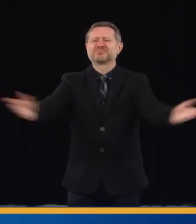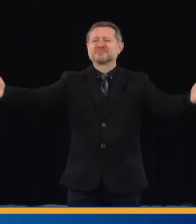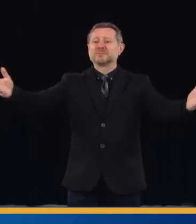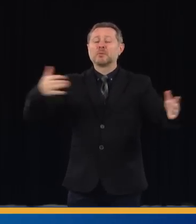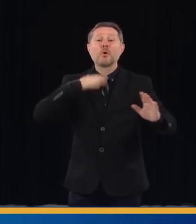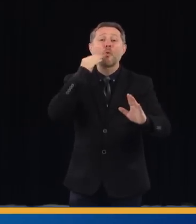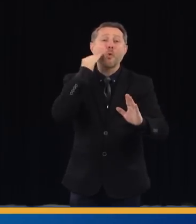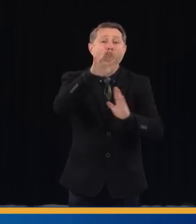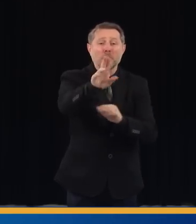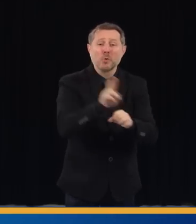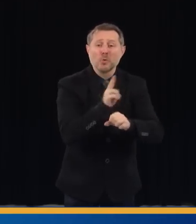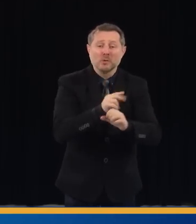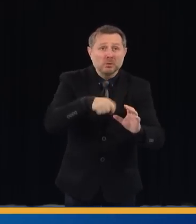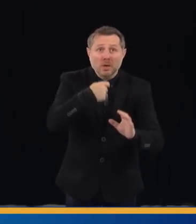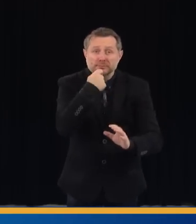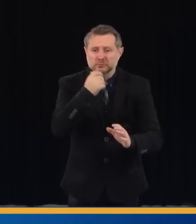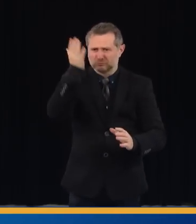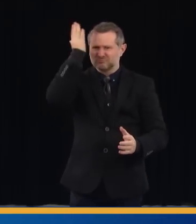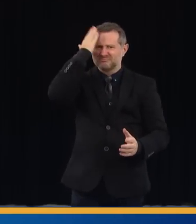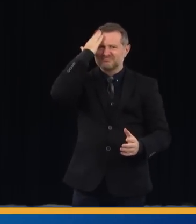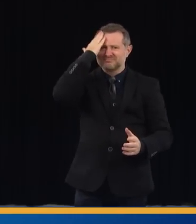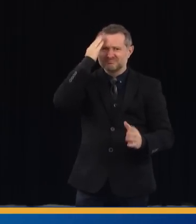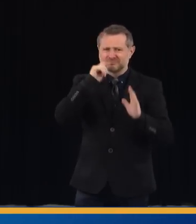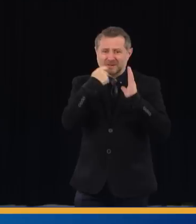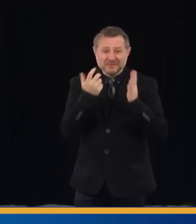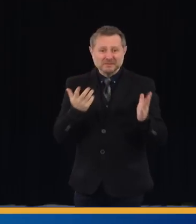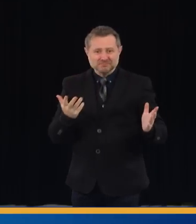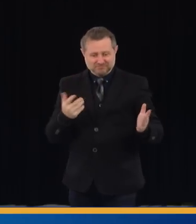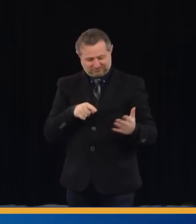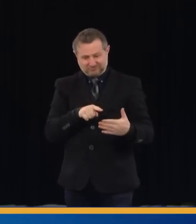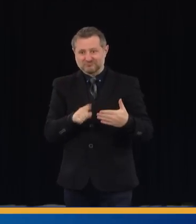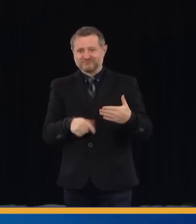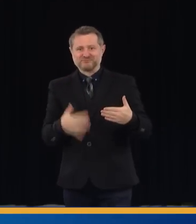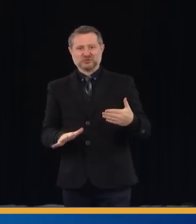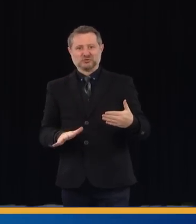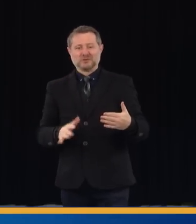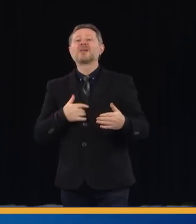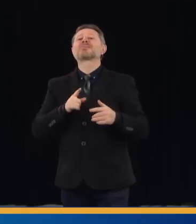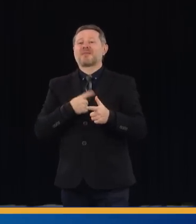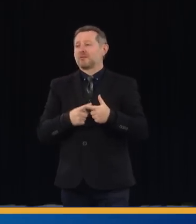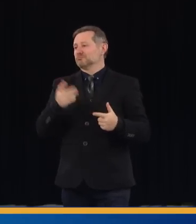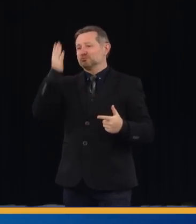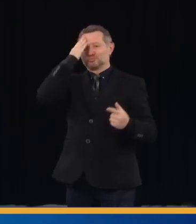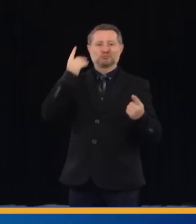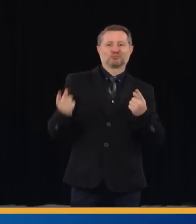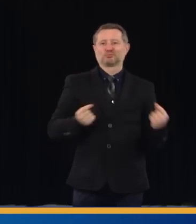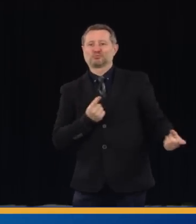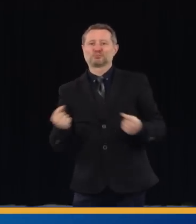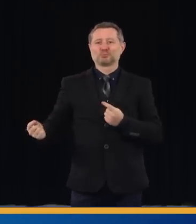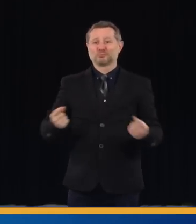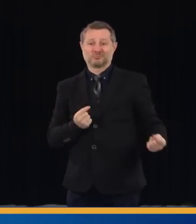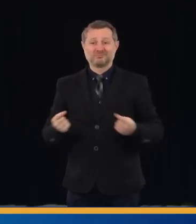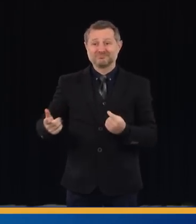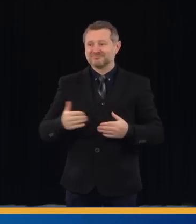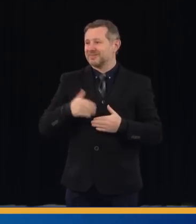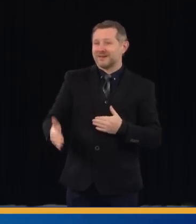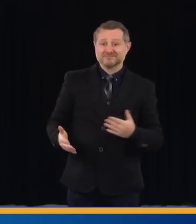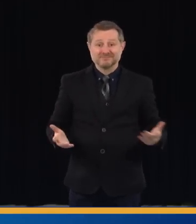you can take the test, know where you are, and we can start ending